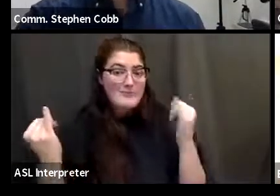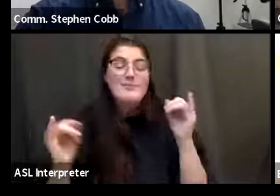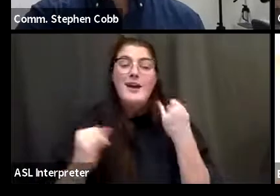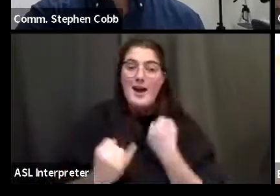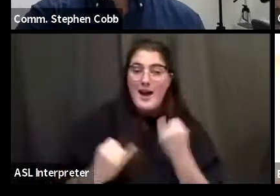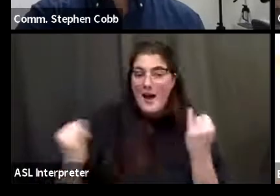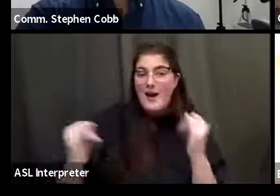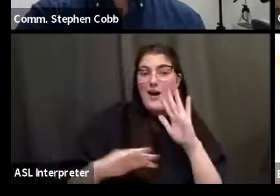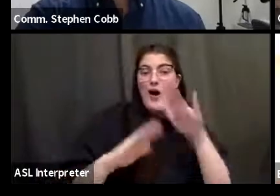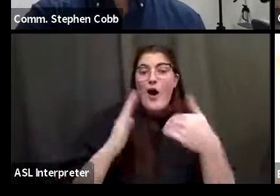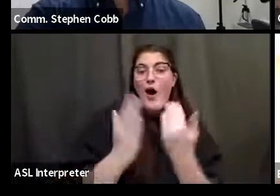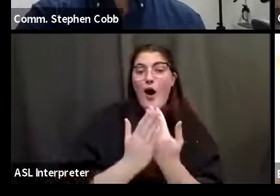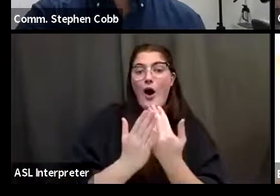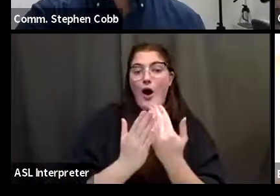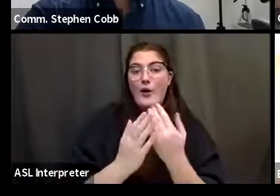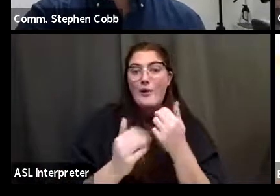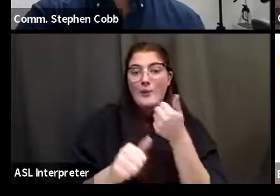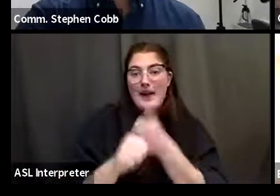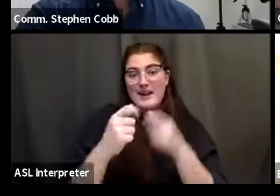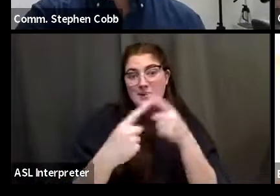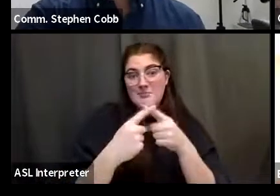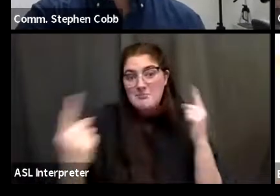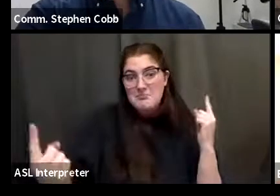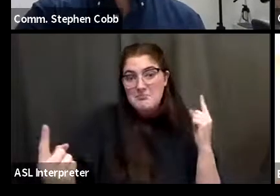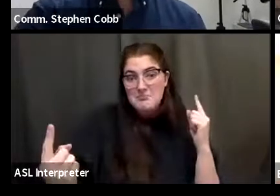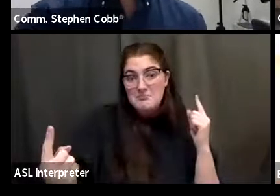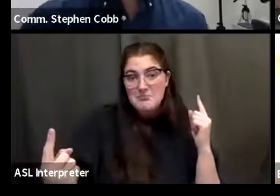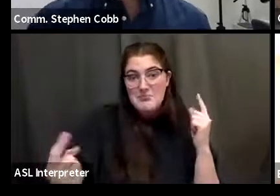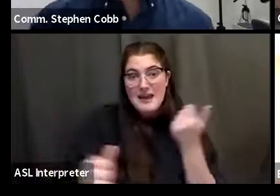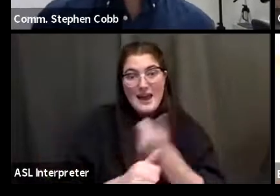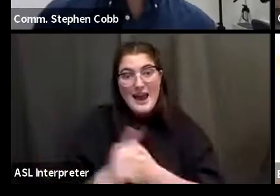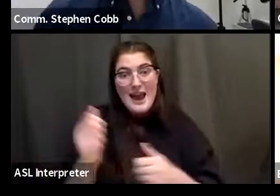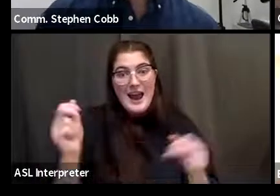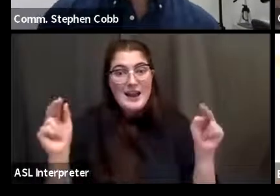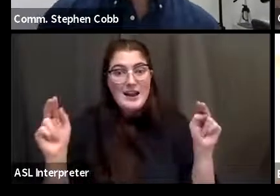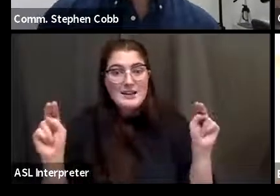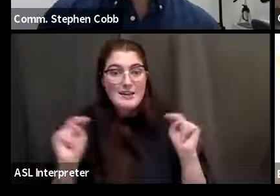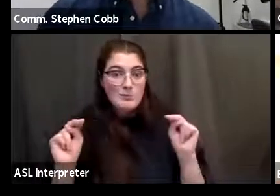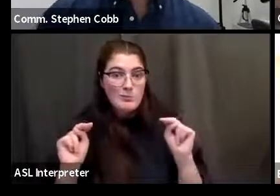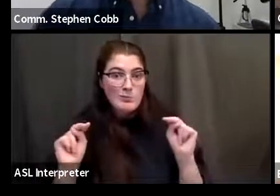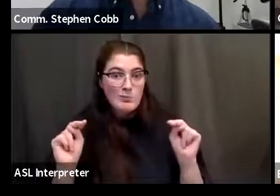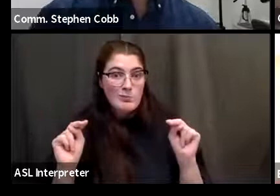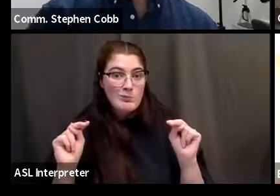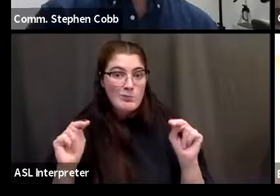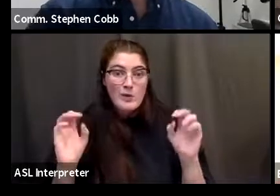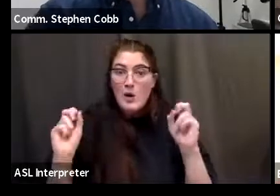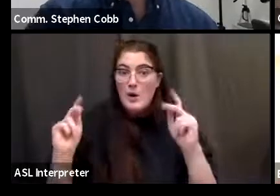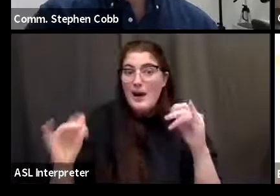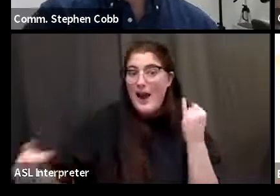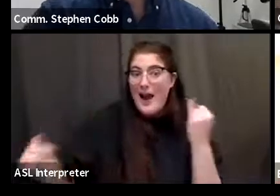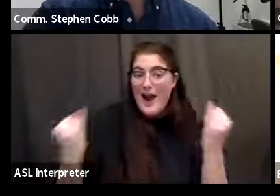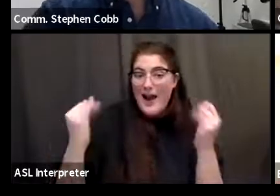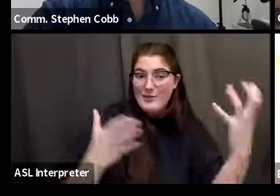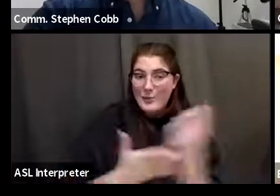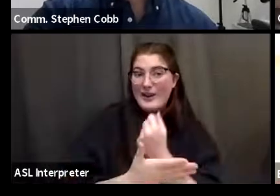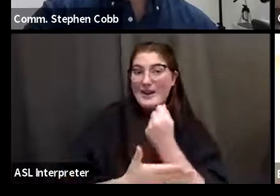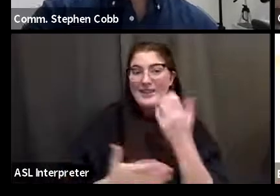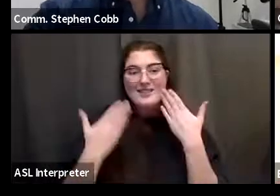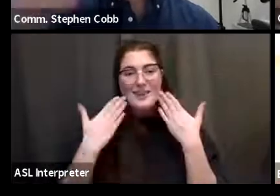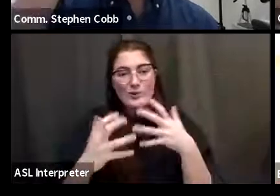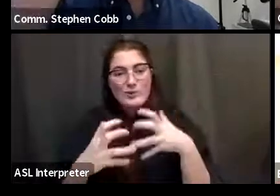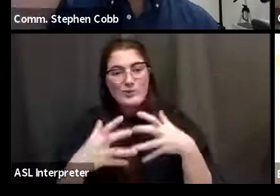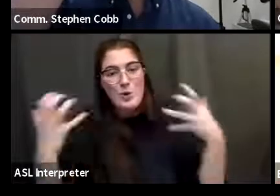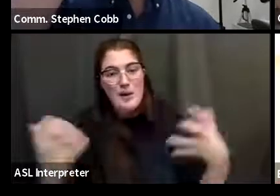Aye. Any nays? Any abstentions? Okay, the ayes have it. Thank you so much,